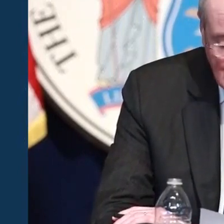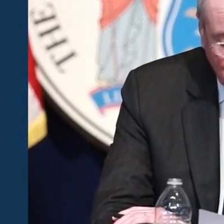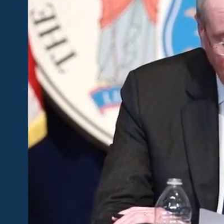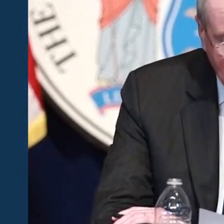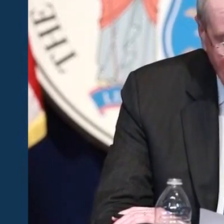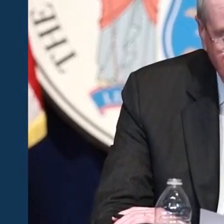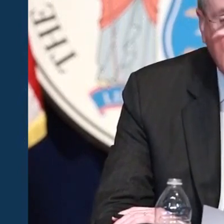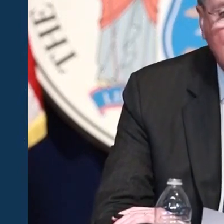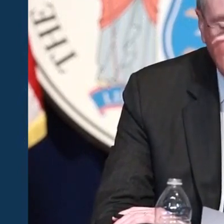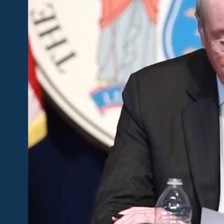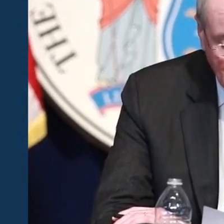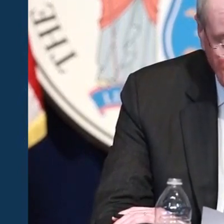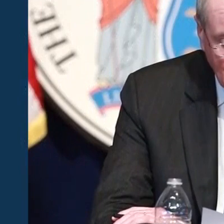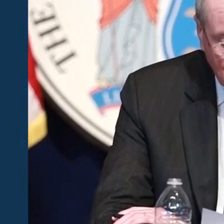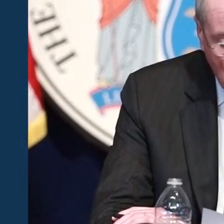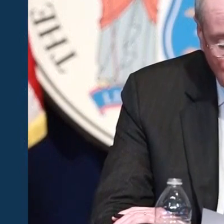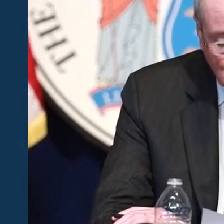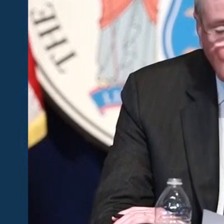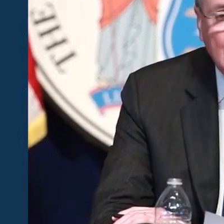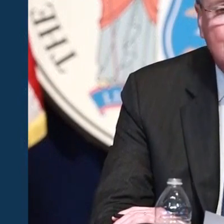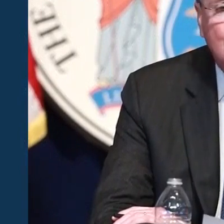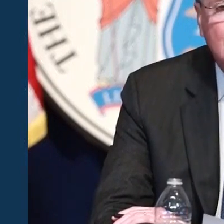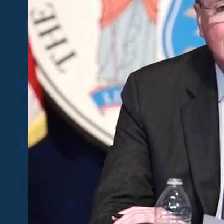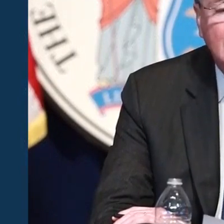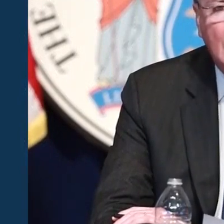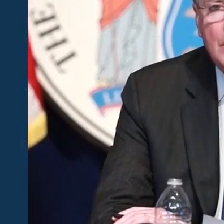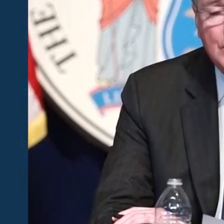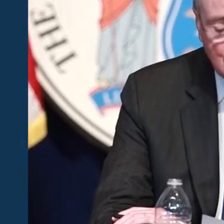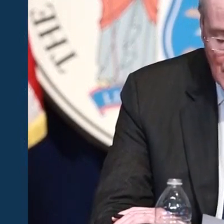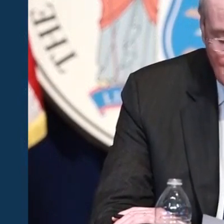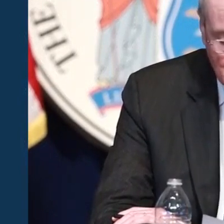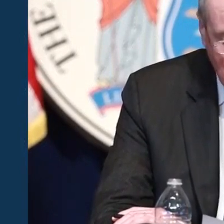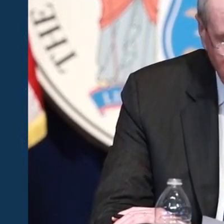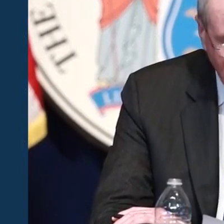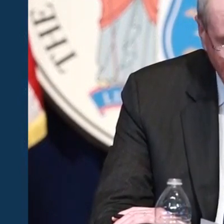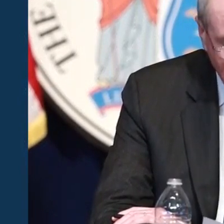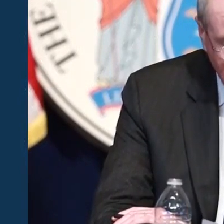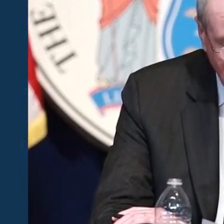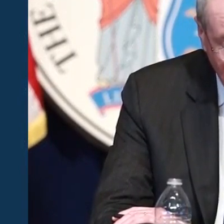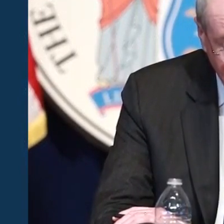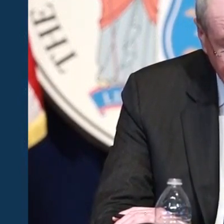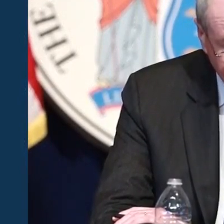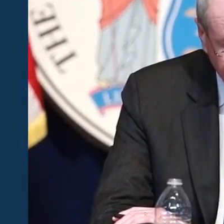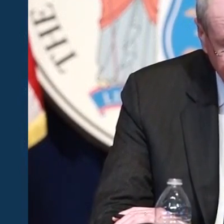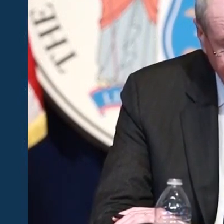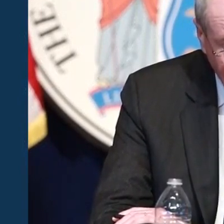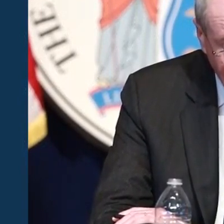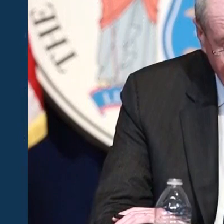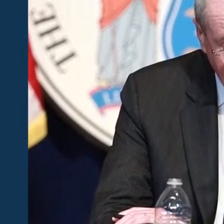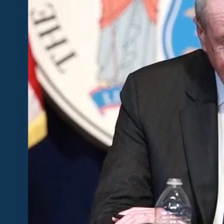McDowell leaves. May God bless him, his daughters and grandchildren, and the entire Mount Pilgrim community.